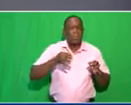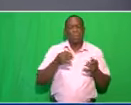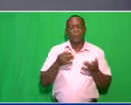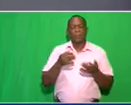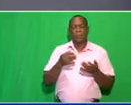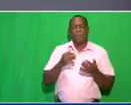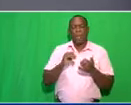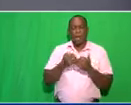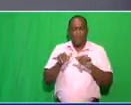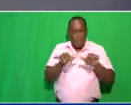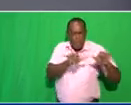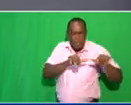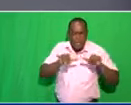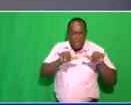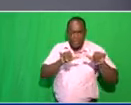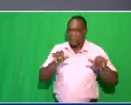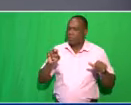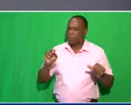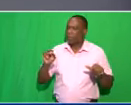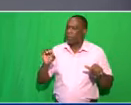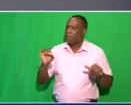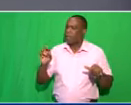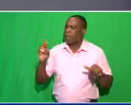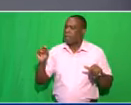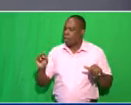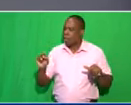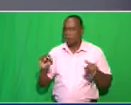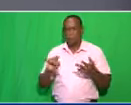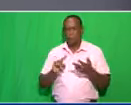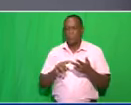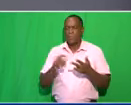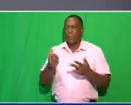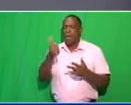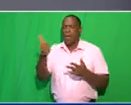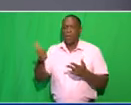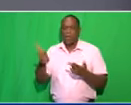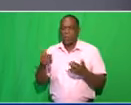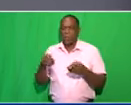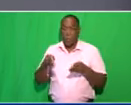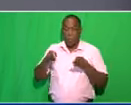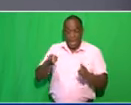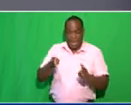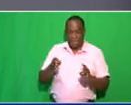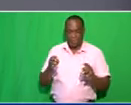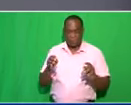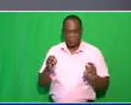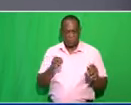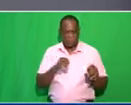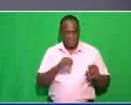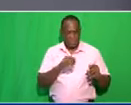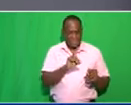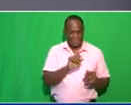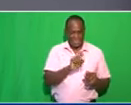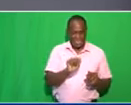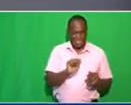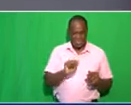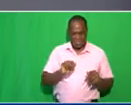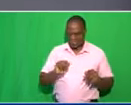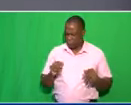other technical evidence. And so, with this in mind, the committee